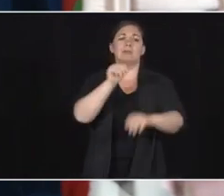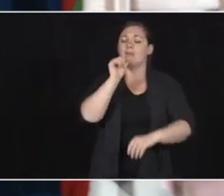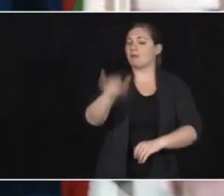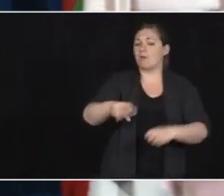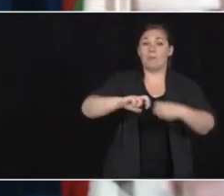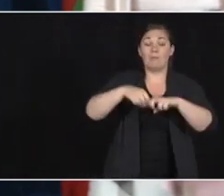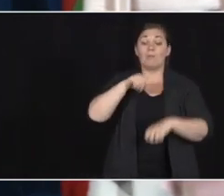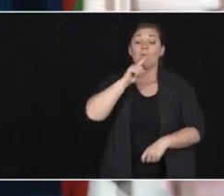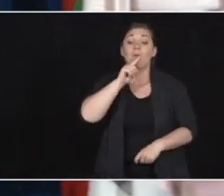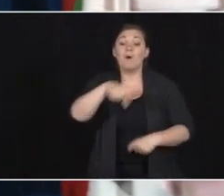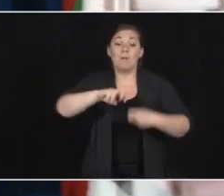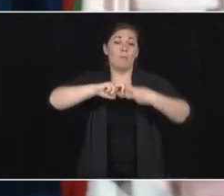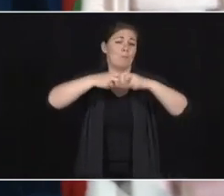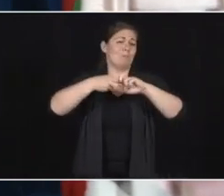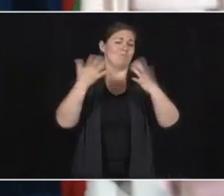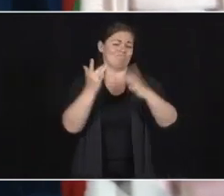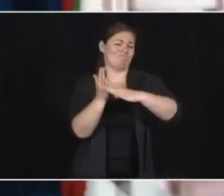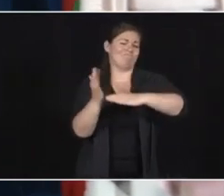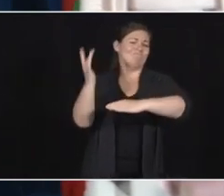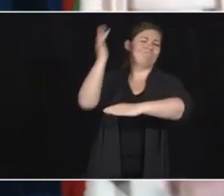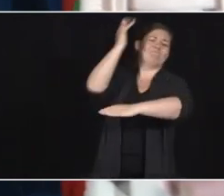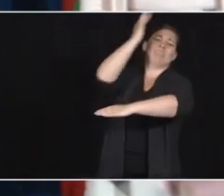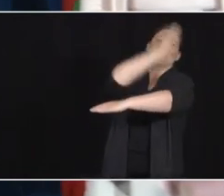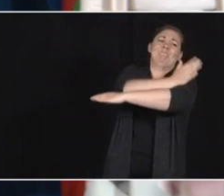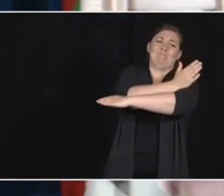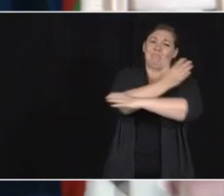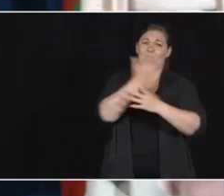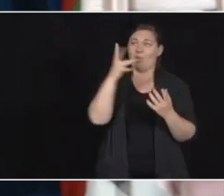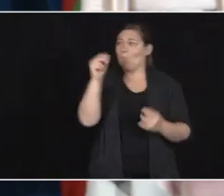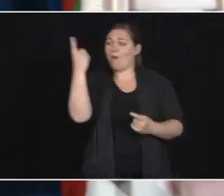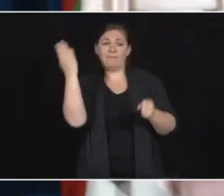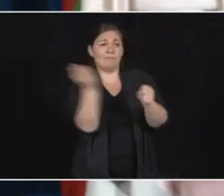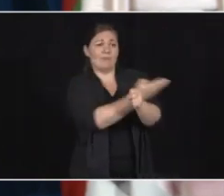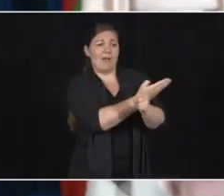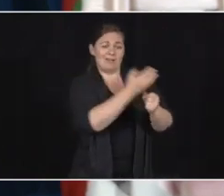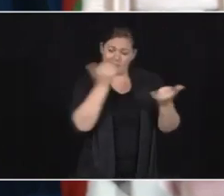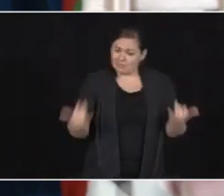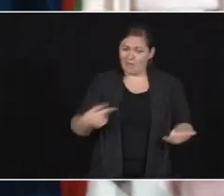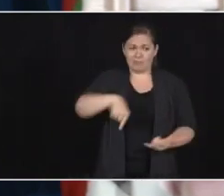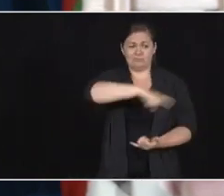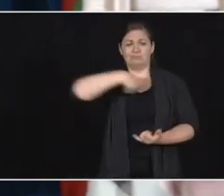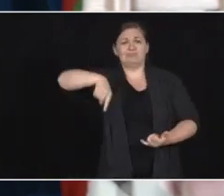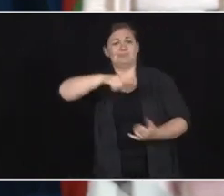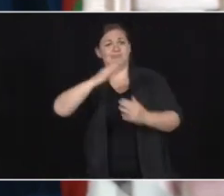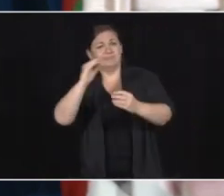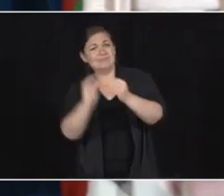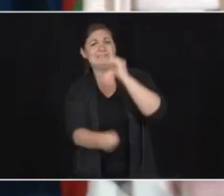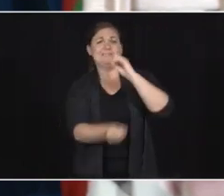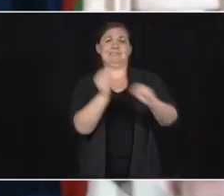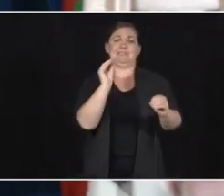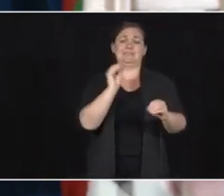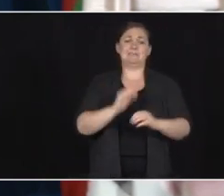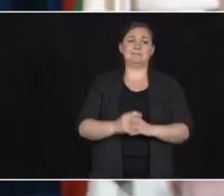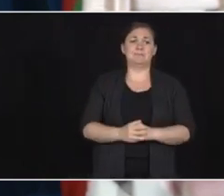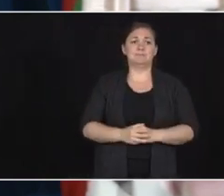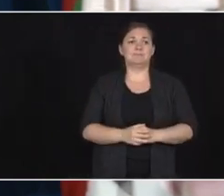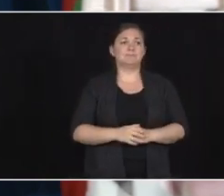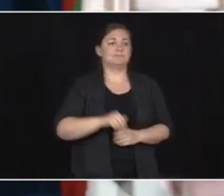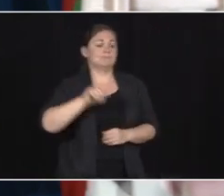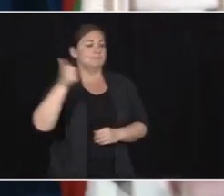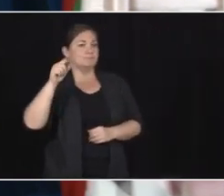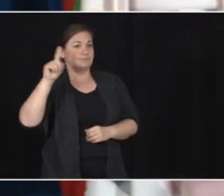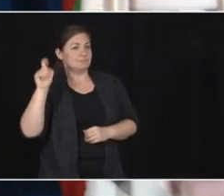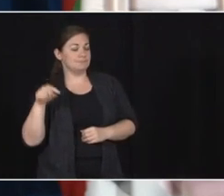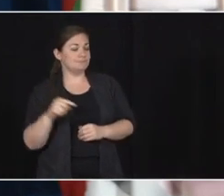they weren't rolling. And we're going to fix this problem. Next question. Next question comes from Ryan